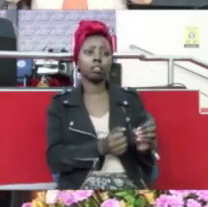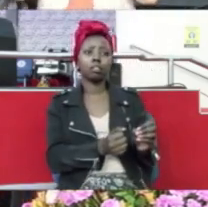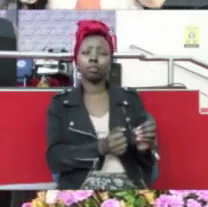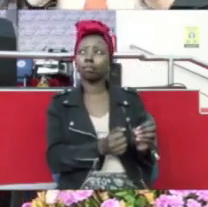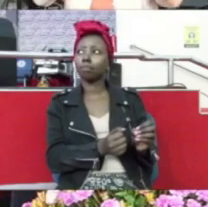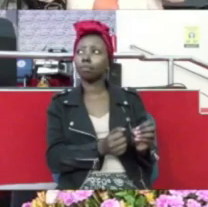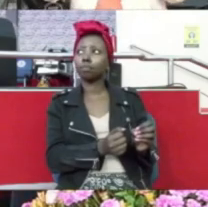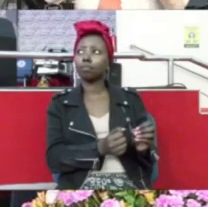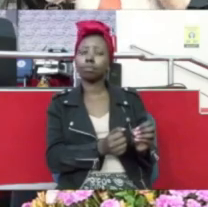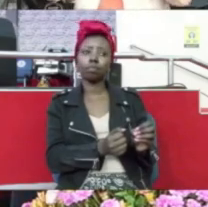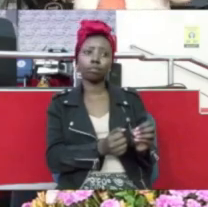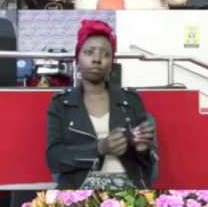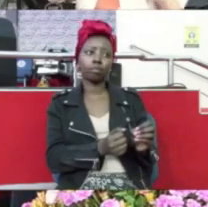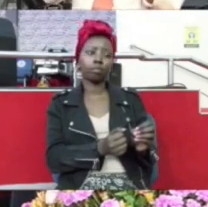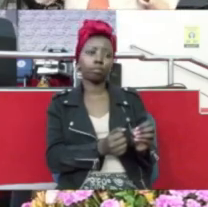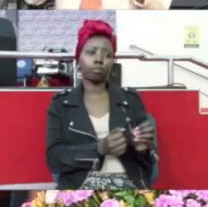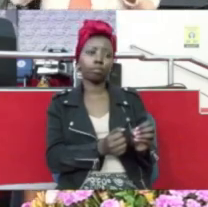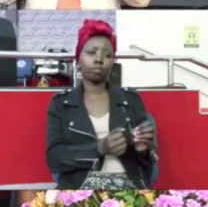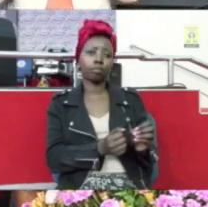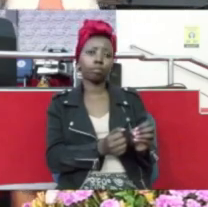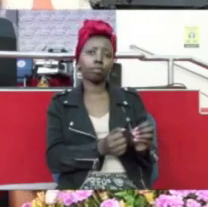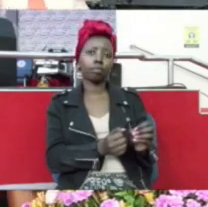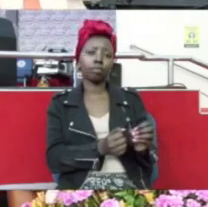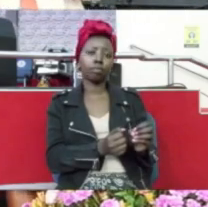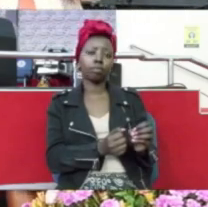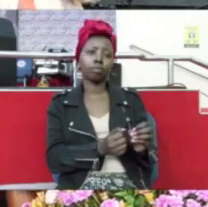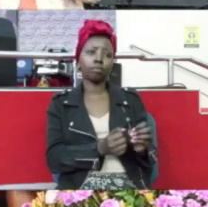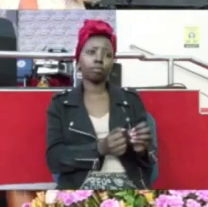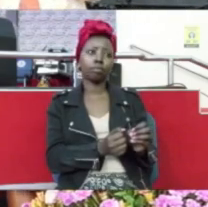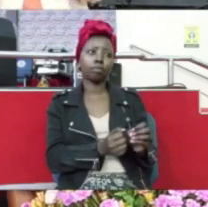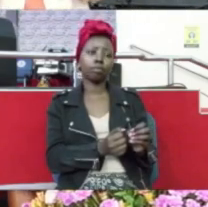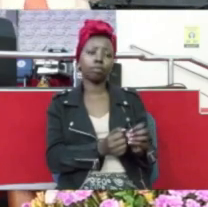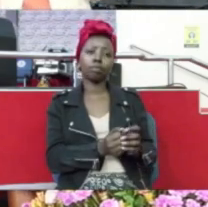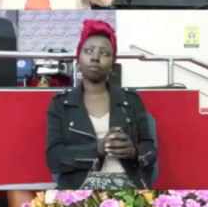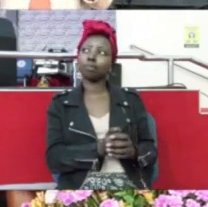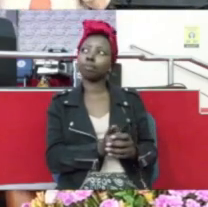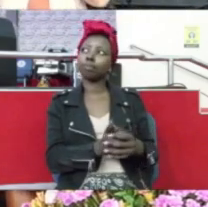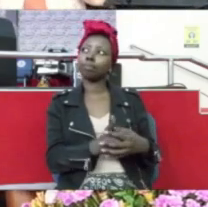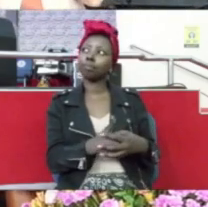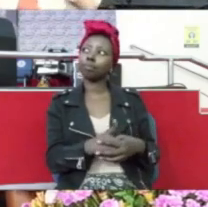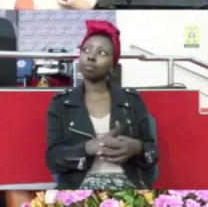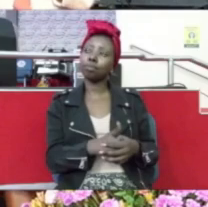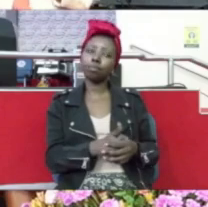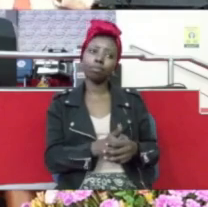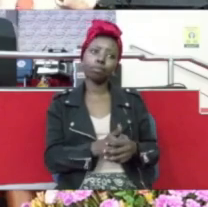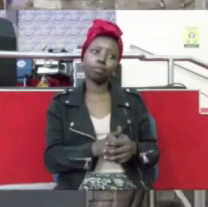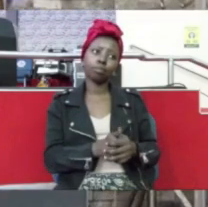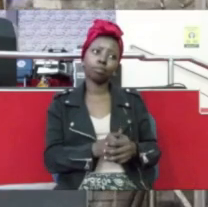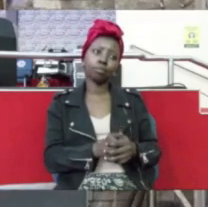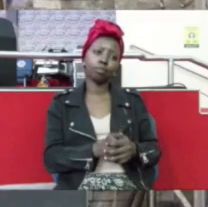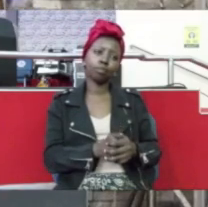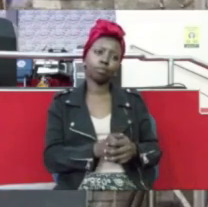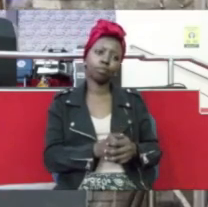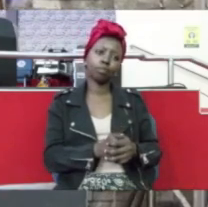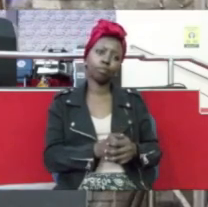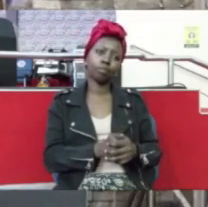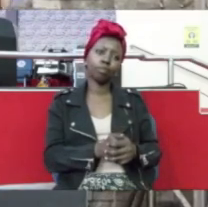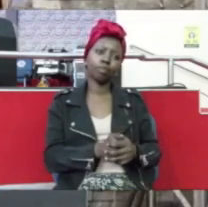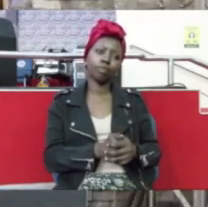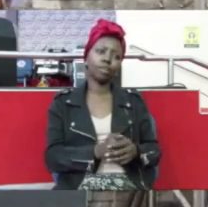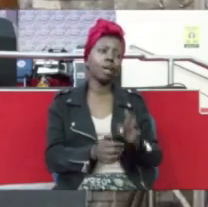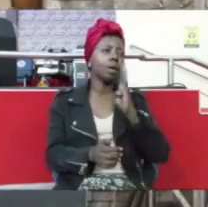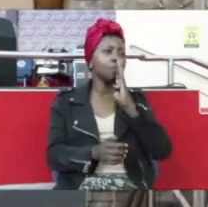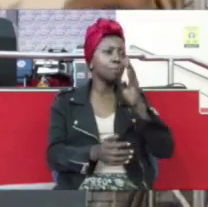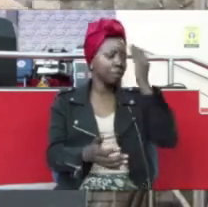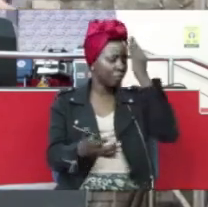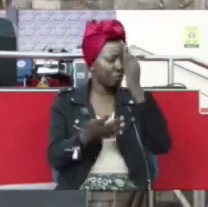wewe yako tu ni 1,000 tu, usijali sana kwa sababu hiyo ndio zaka yako. Just be faithful about